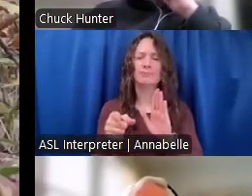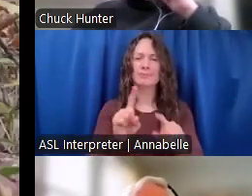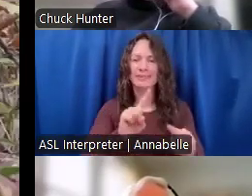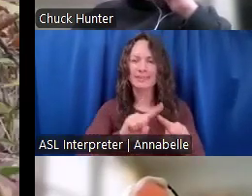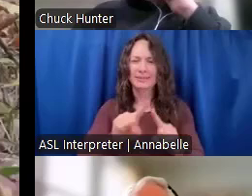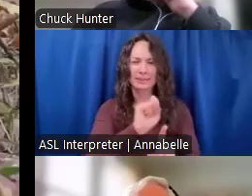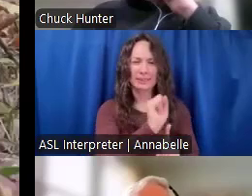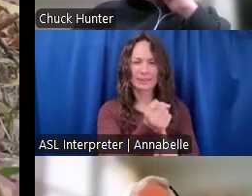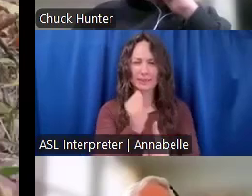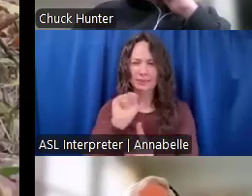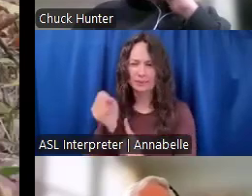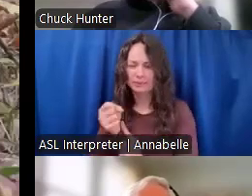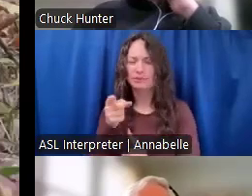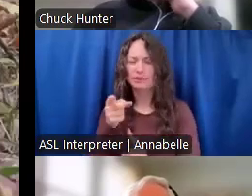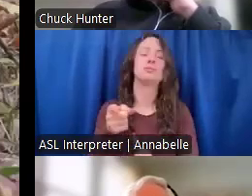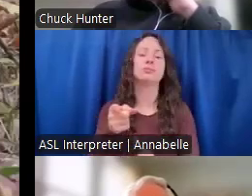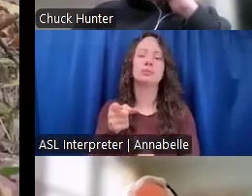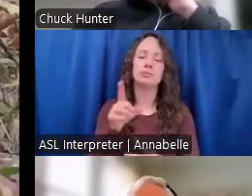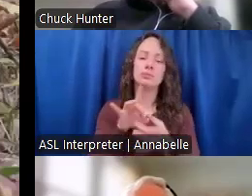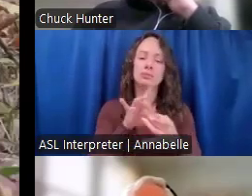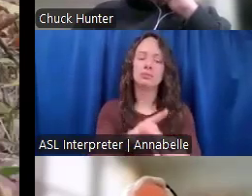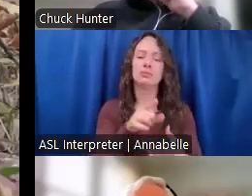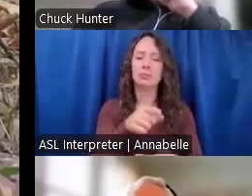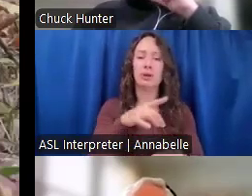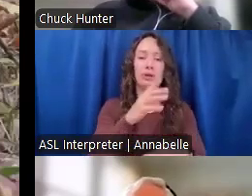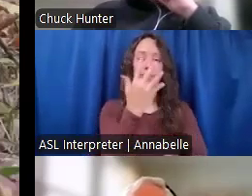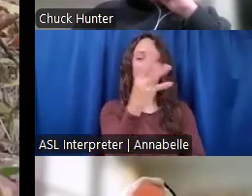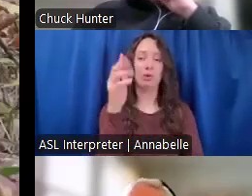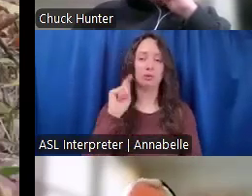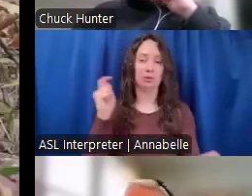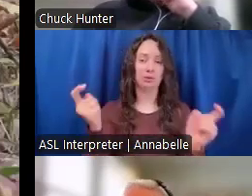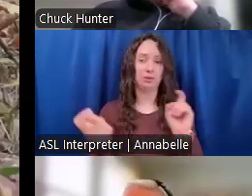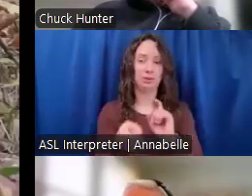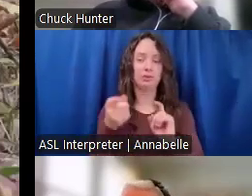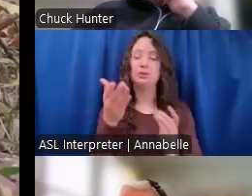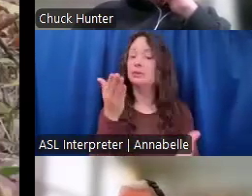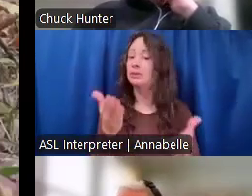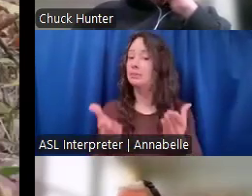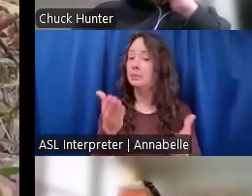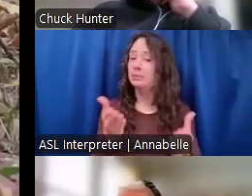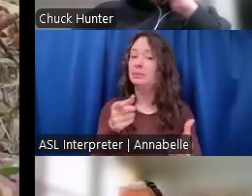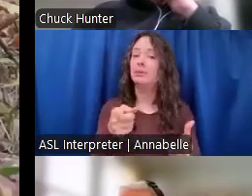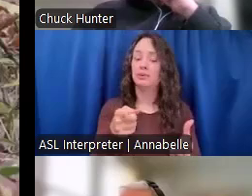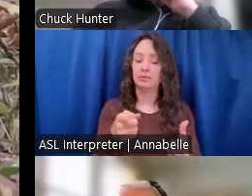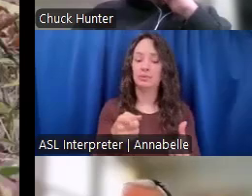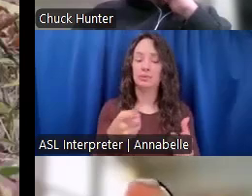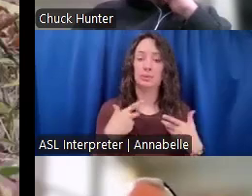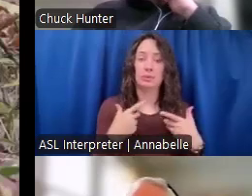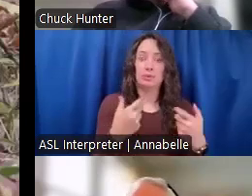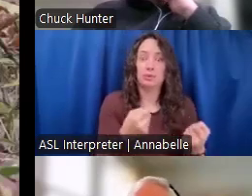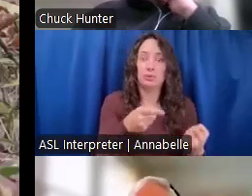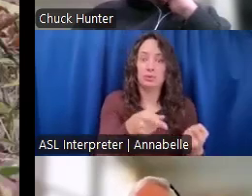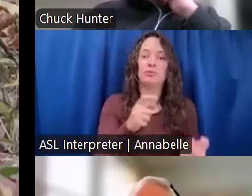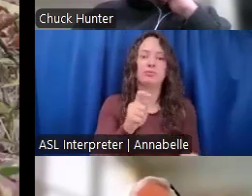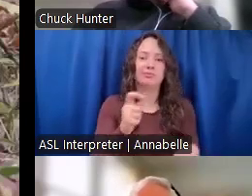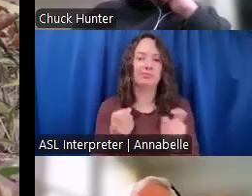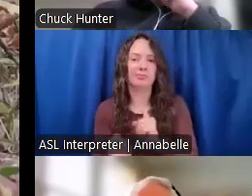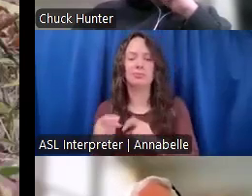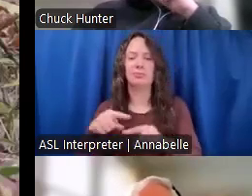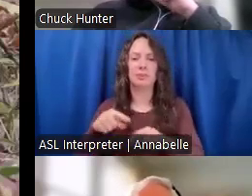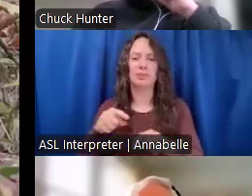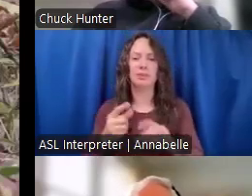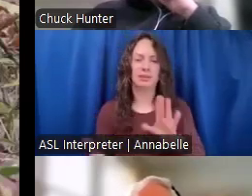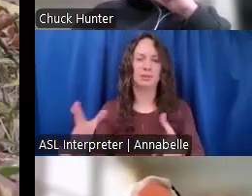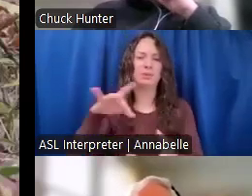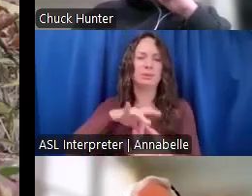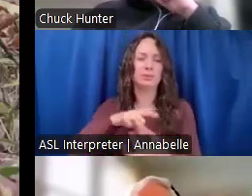relates to changes in our forest and possibly shifts in the regeneration potential of these ecosystems. And Carrie will